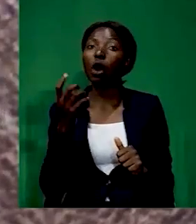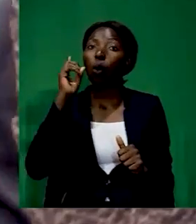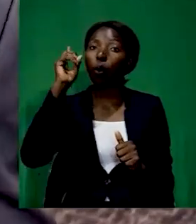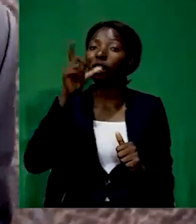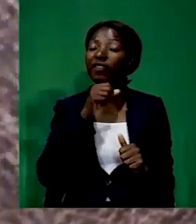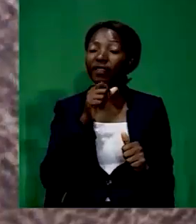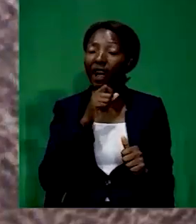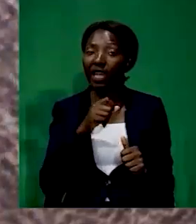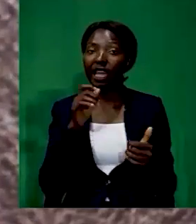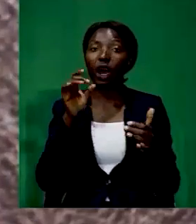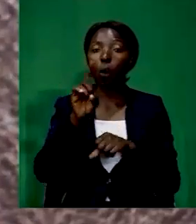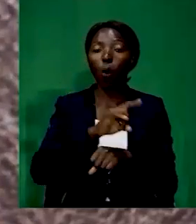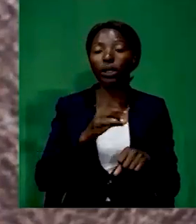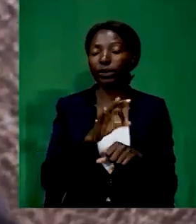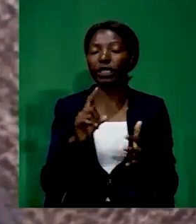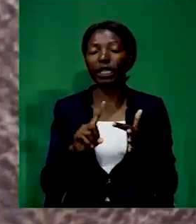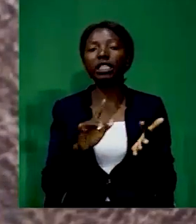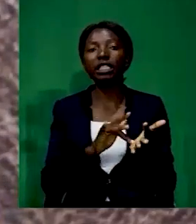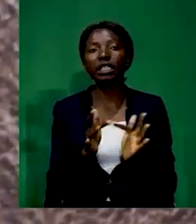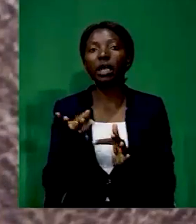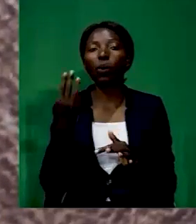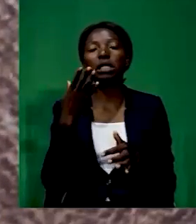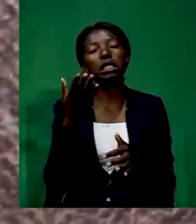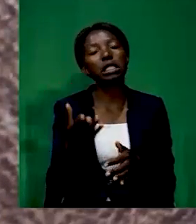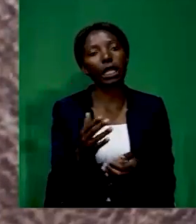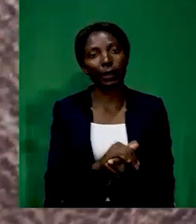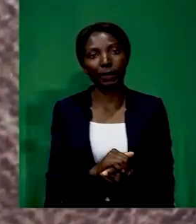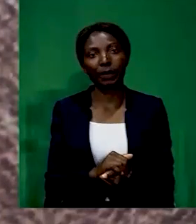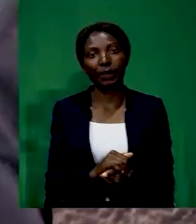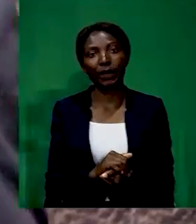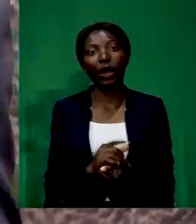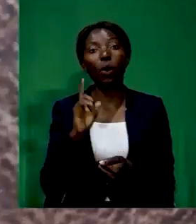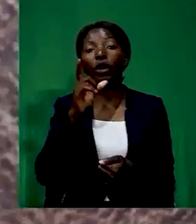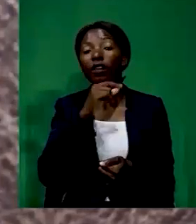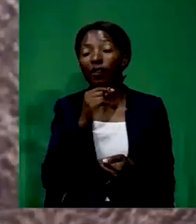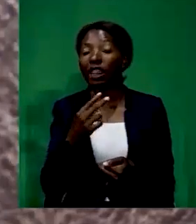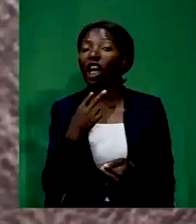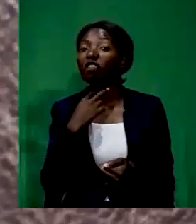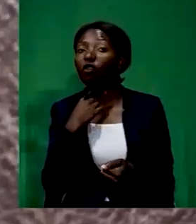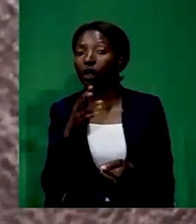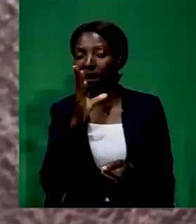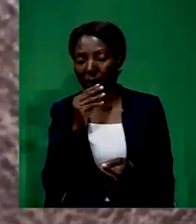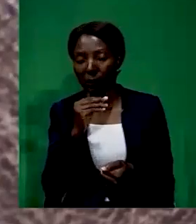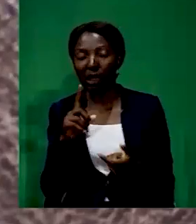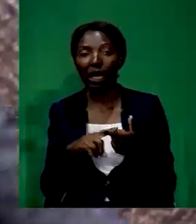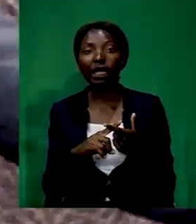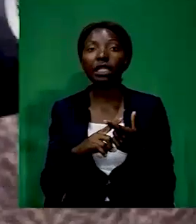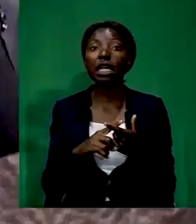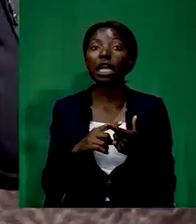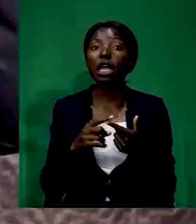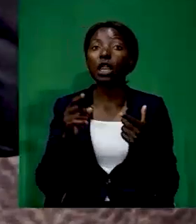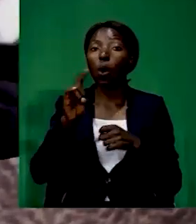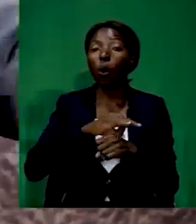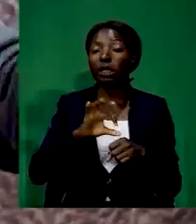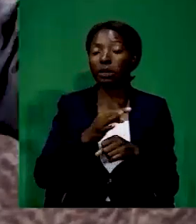present the Godhead was present God the Father via the voice God the Son coming up of the water and God